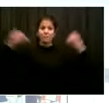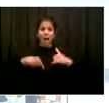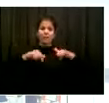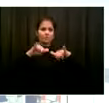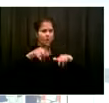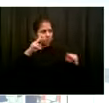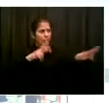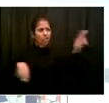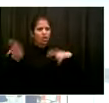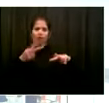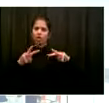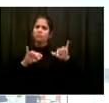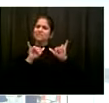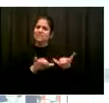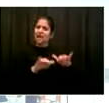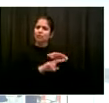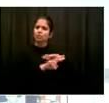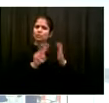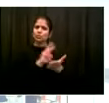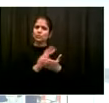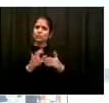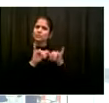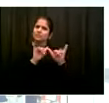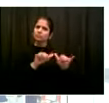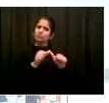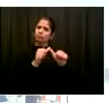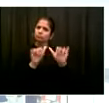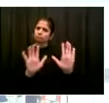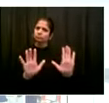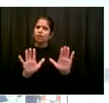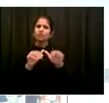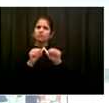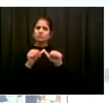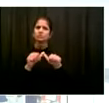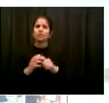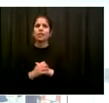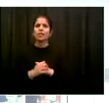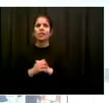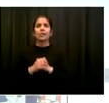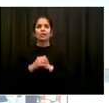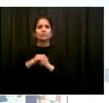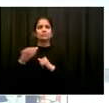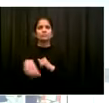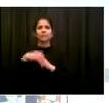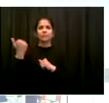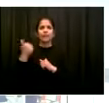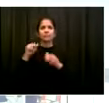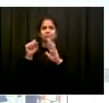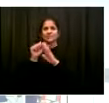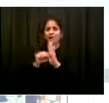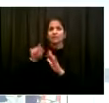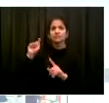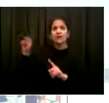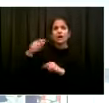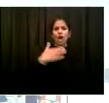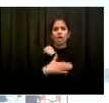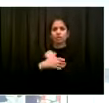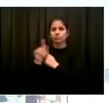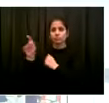do continue to be a problem in other jurisdictions as well. You know, there are major